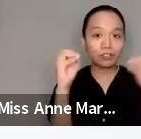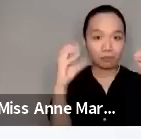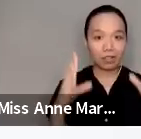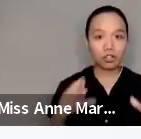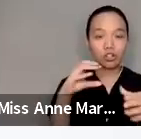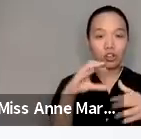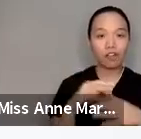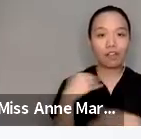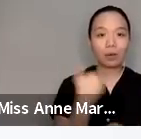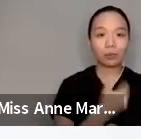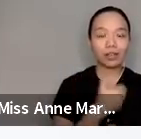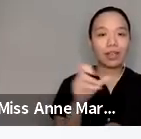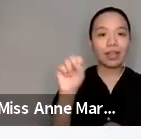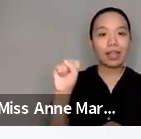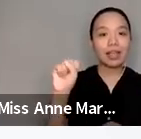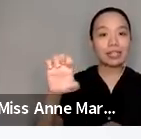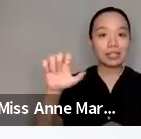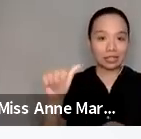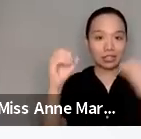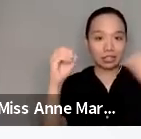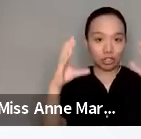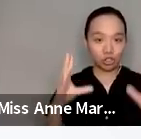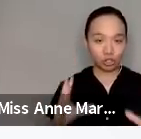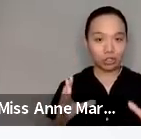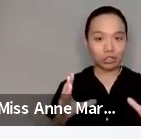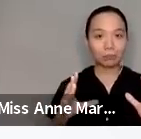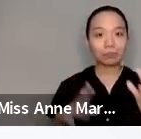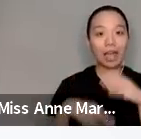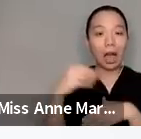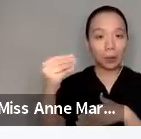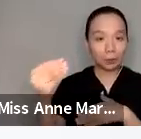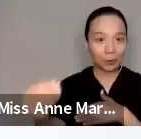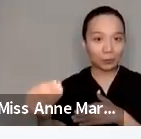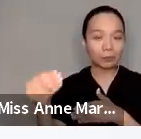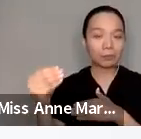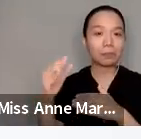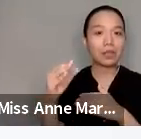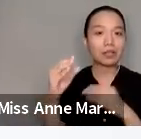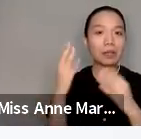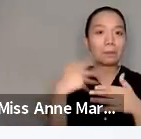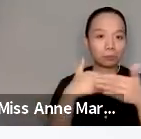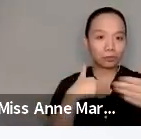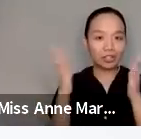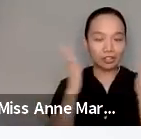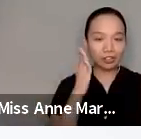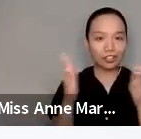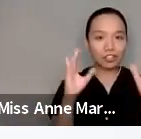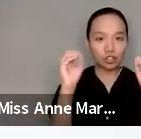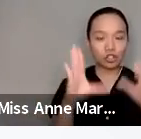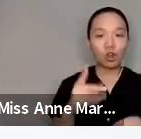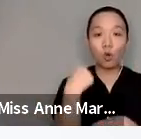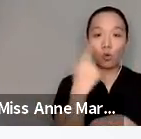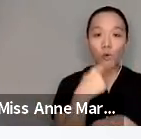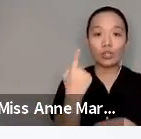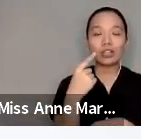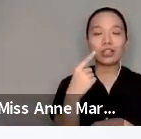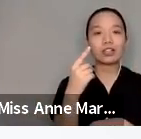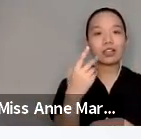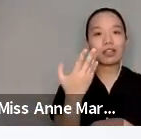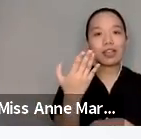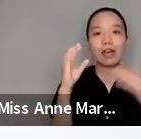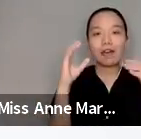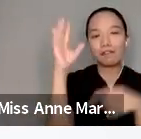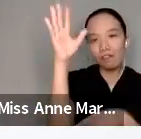Sea Teacher outbound pre-service teachers, who has also served as their father and formator in their career